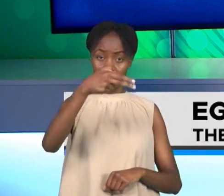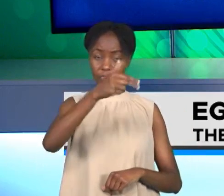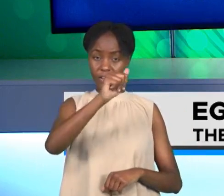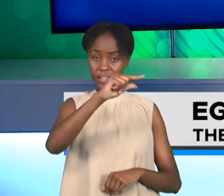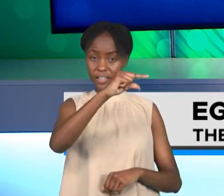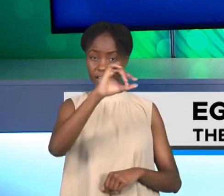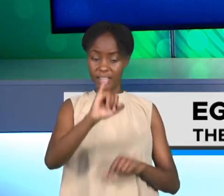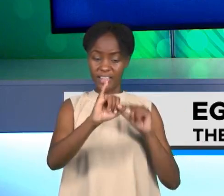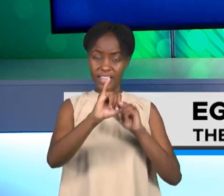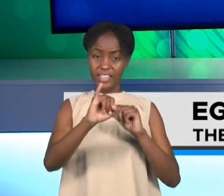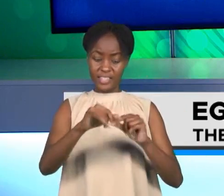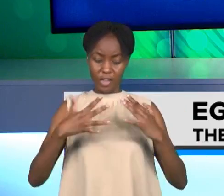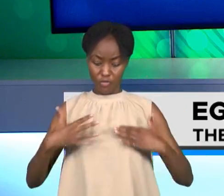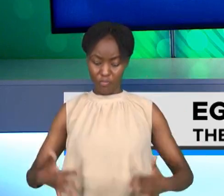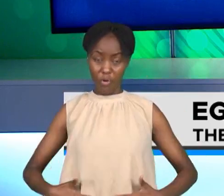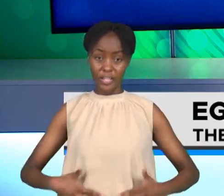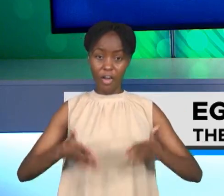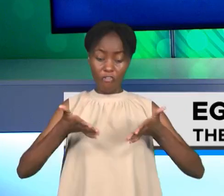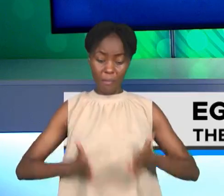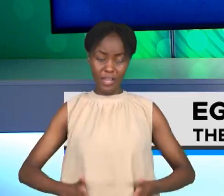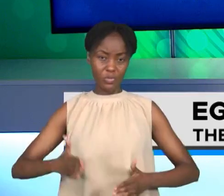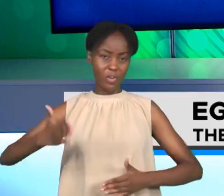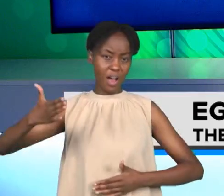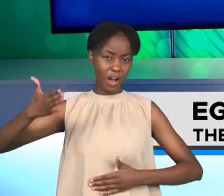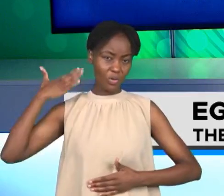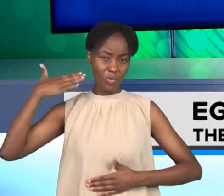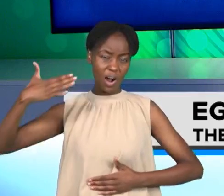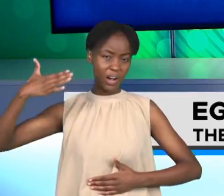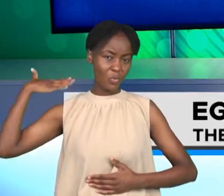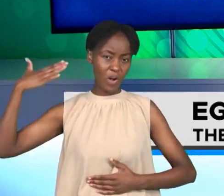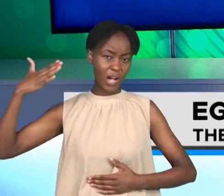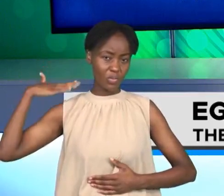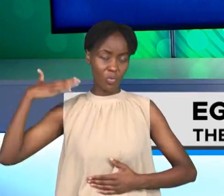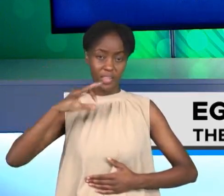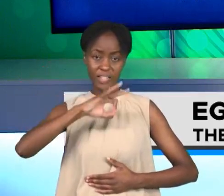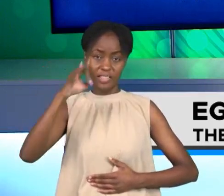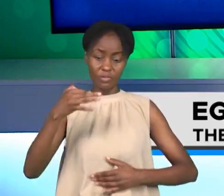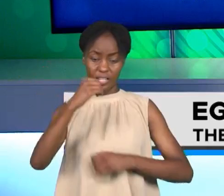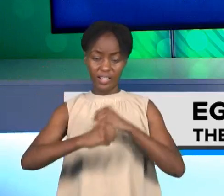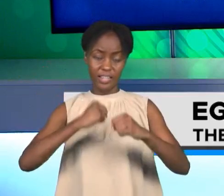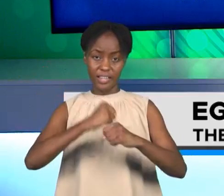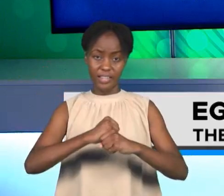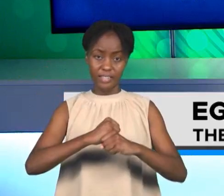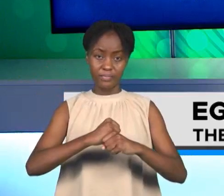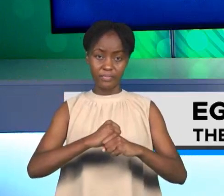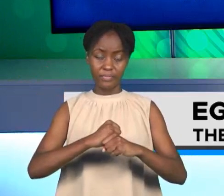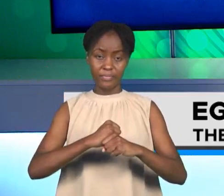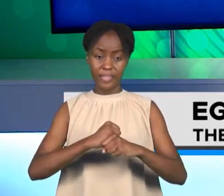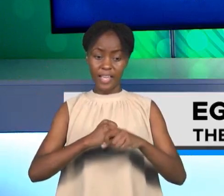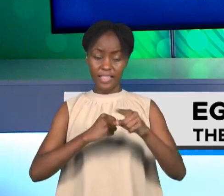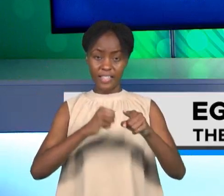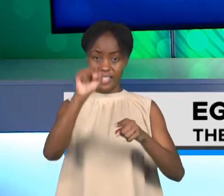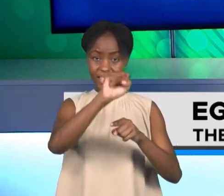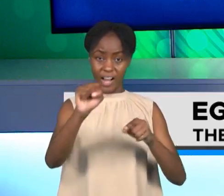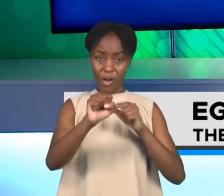A discovery that rewrites history, according to famed Egyptologist Zahi Hawass. Saqqara is a vast necropolis of the